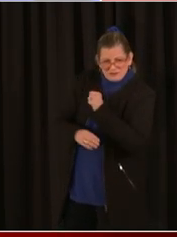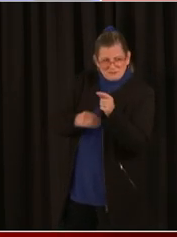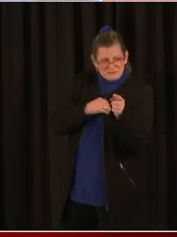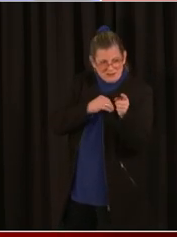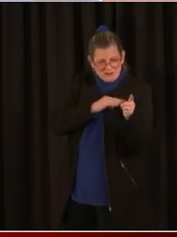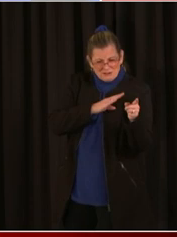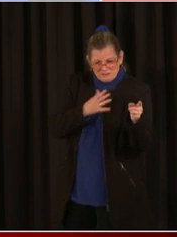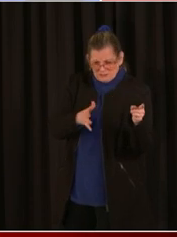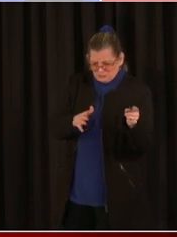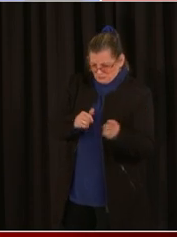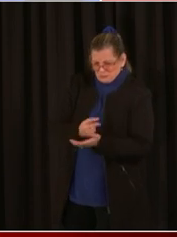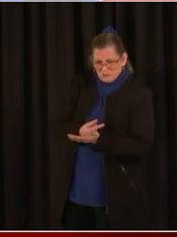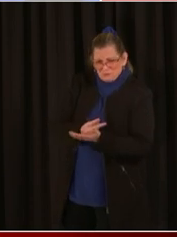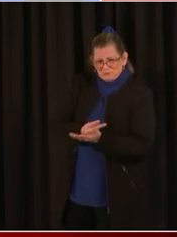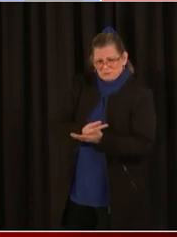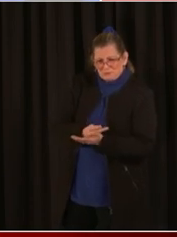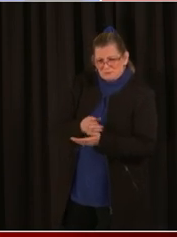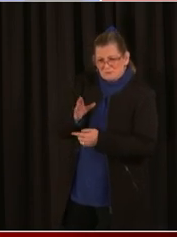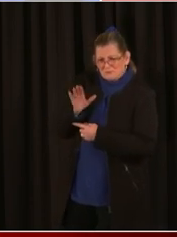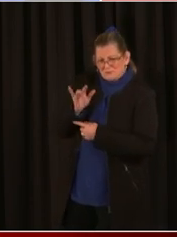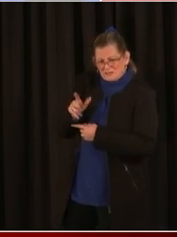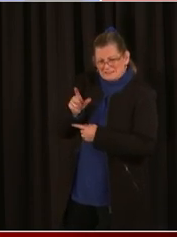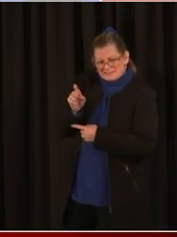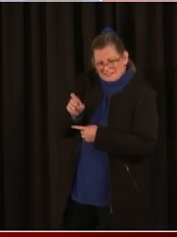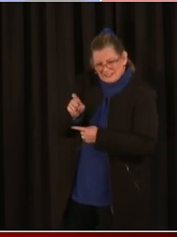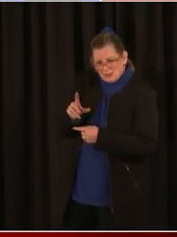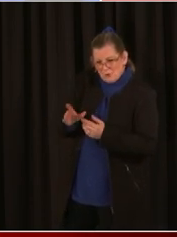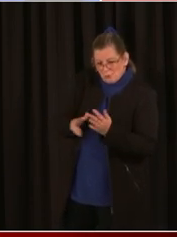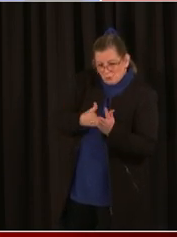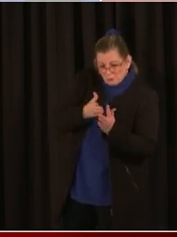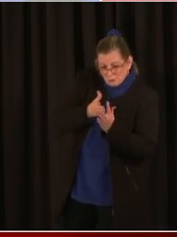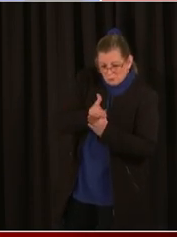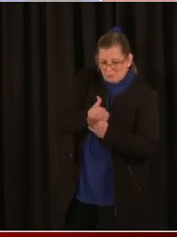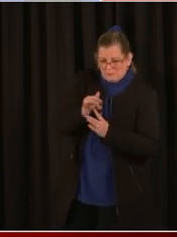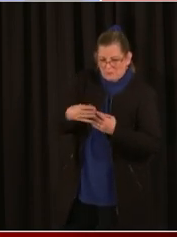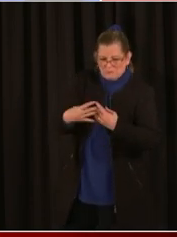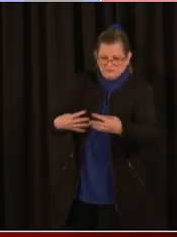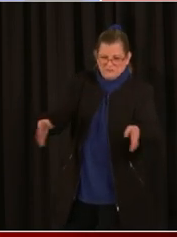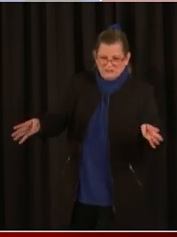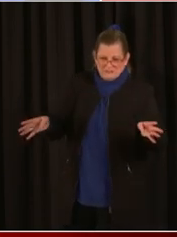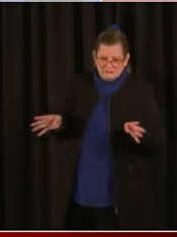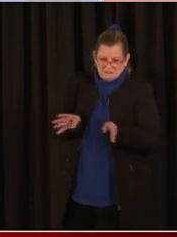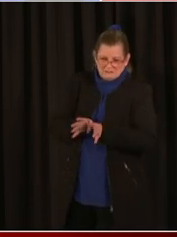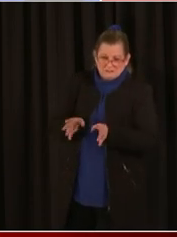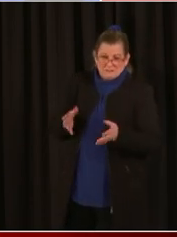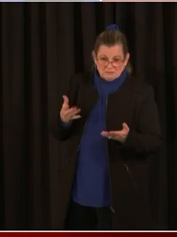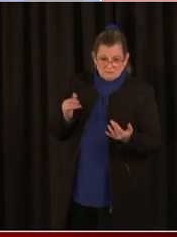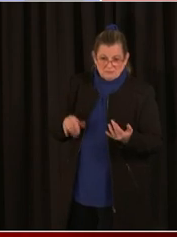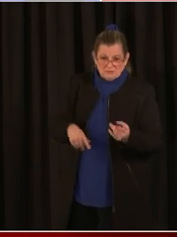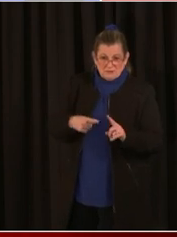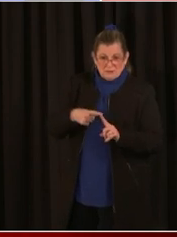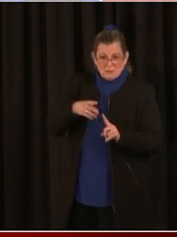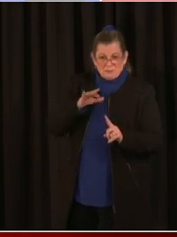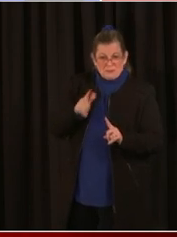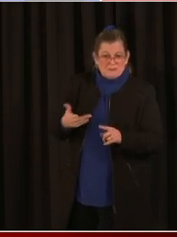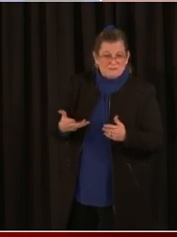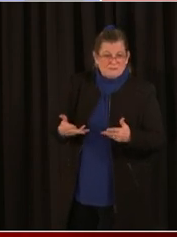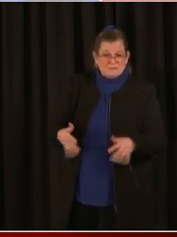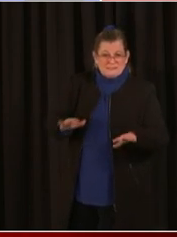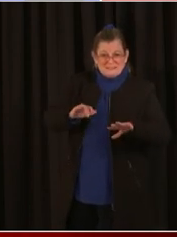bills we're trying to get through the fences at Congress. The bill sets